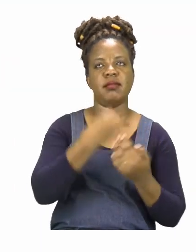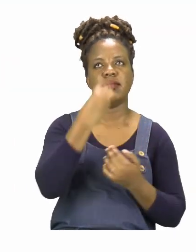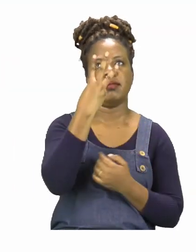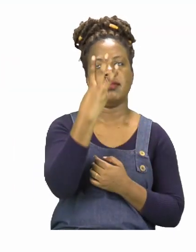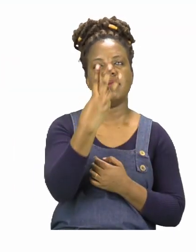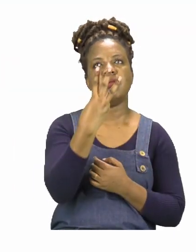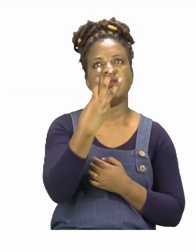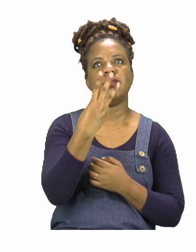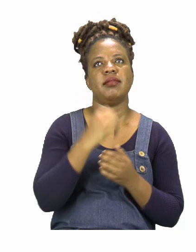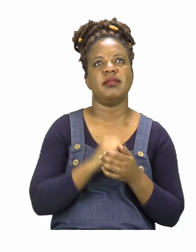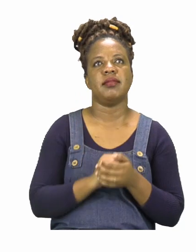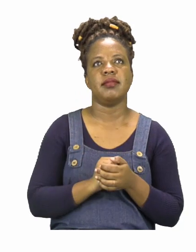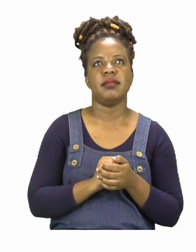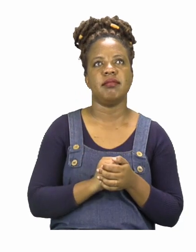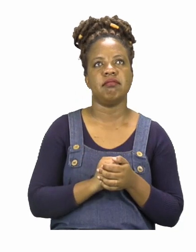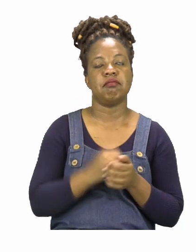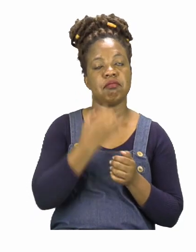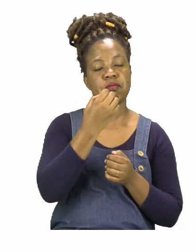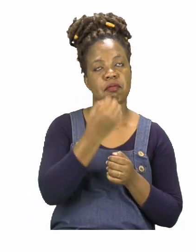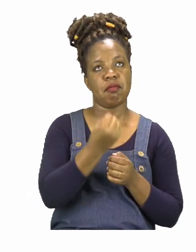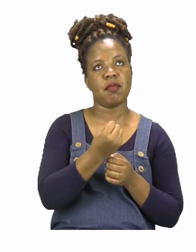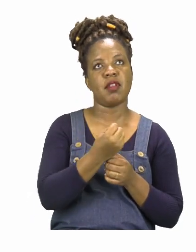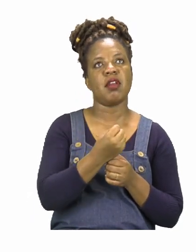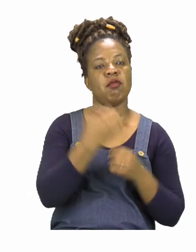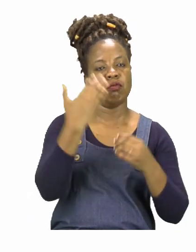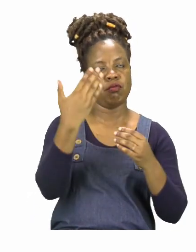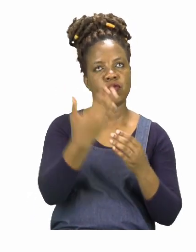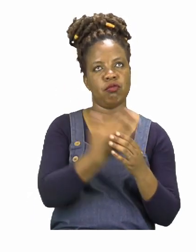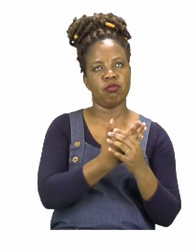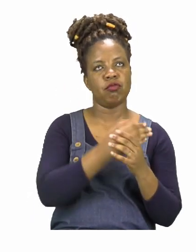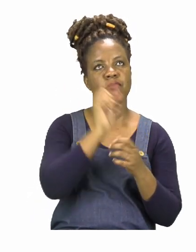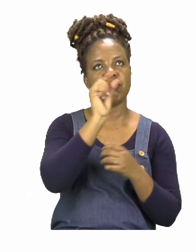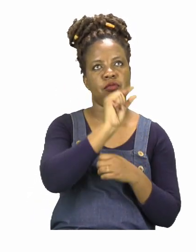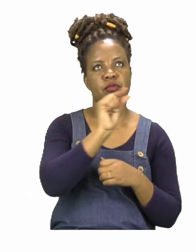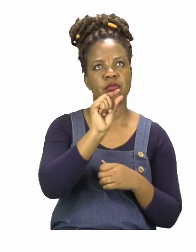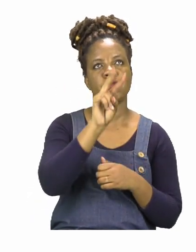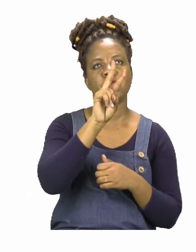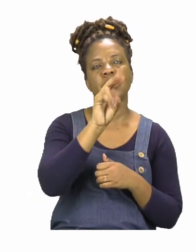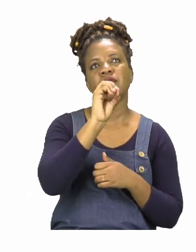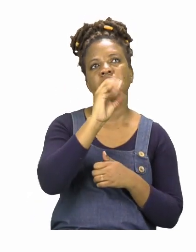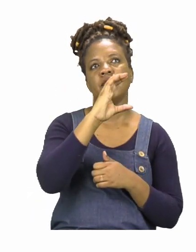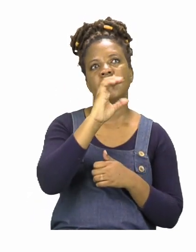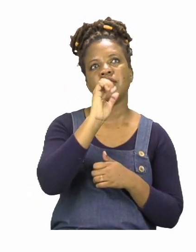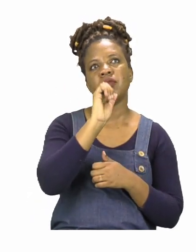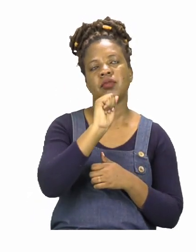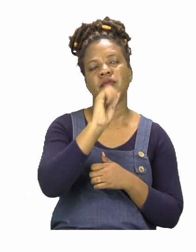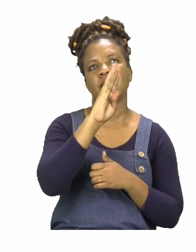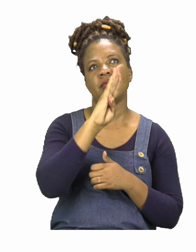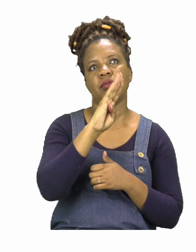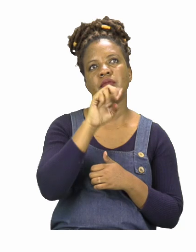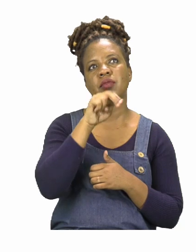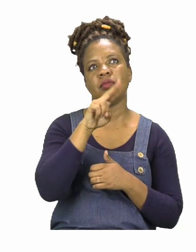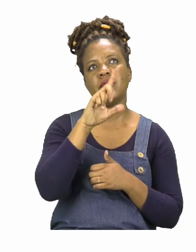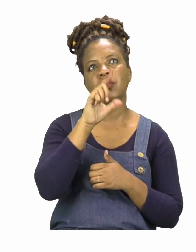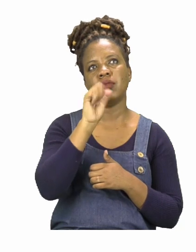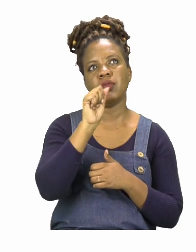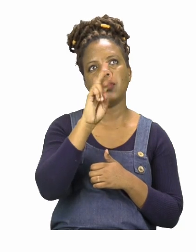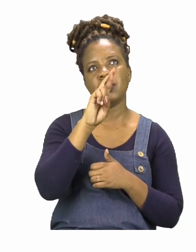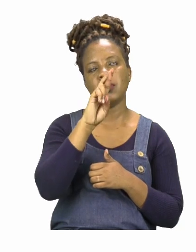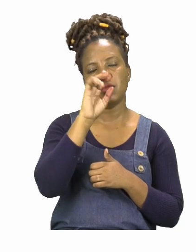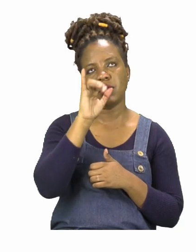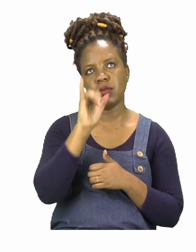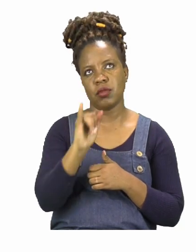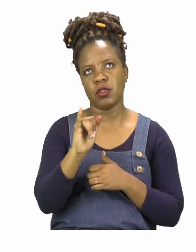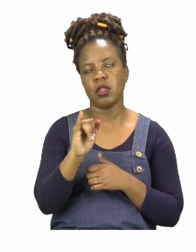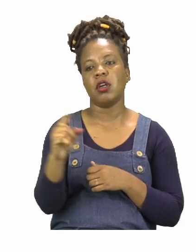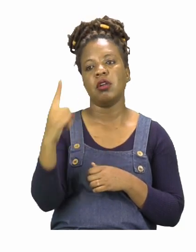page 3, we have some vocabulary words and we have some sight words. Remember, vocabulary words are